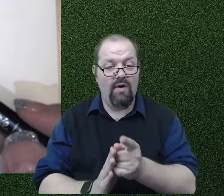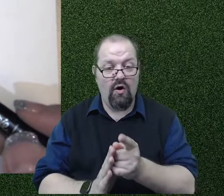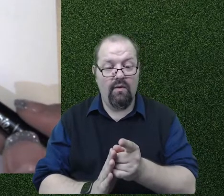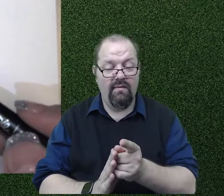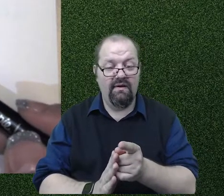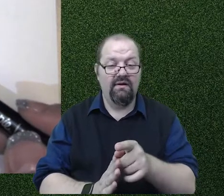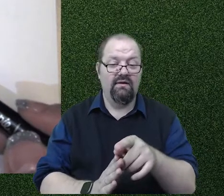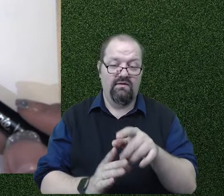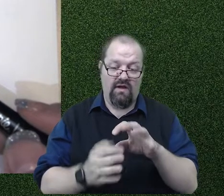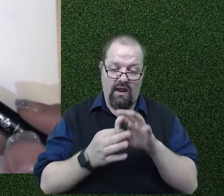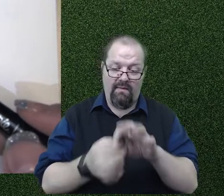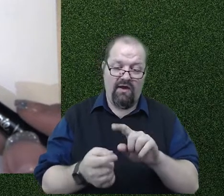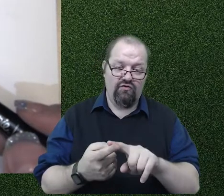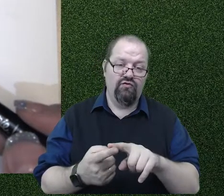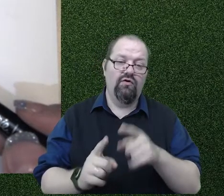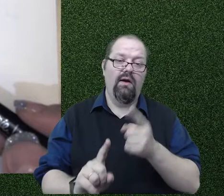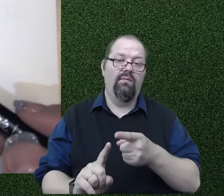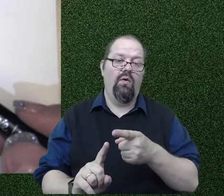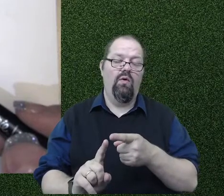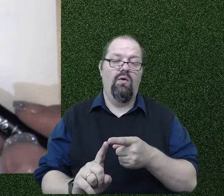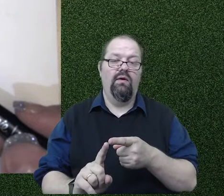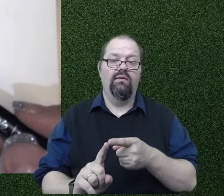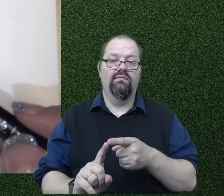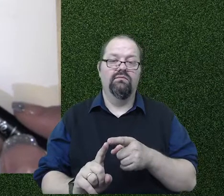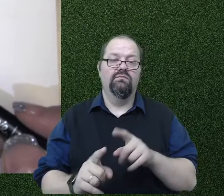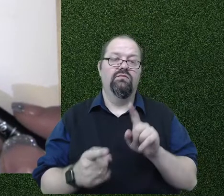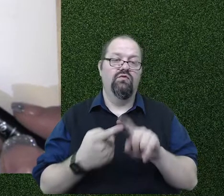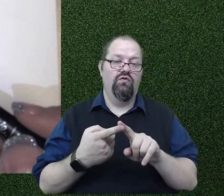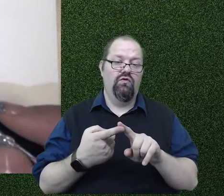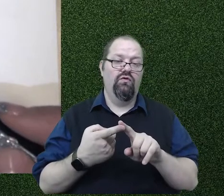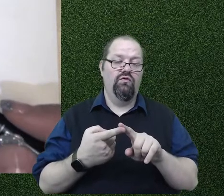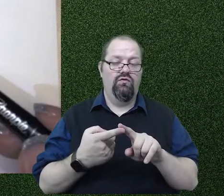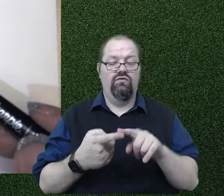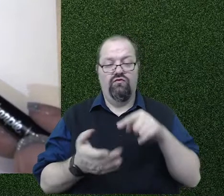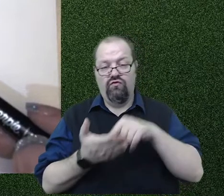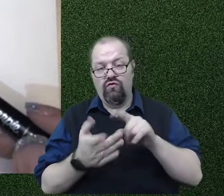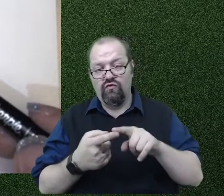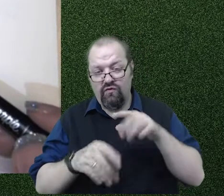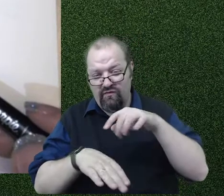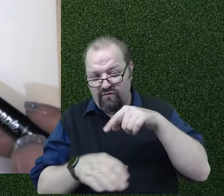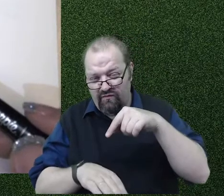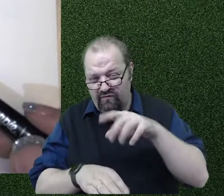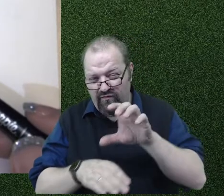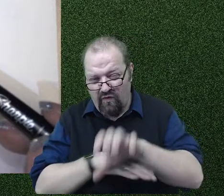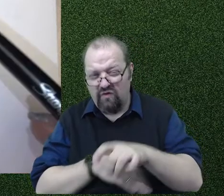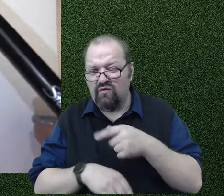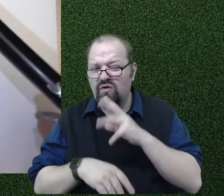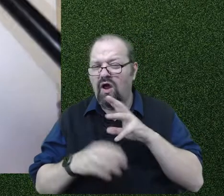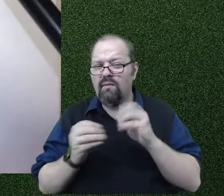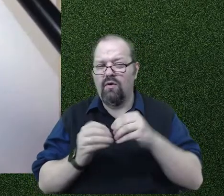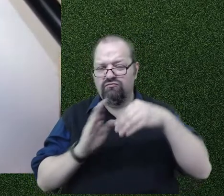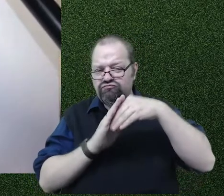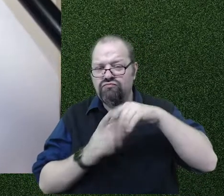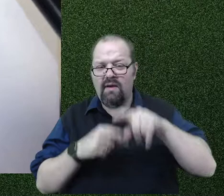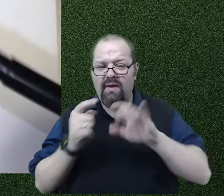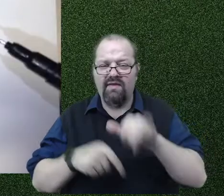about a point due to a force acting on like a lever arm. We're going to talk more about that in another